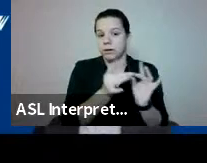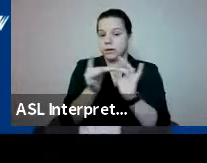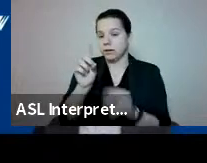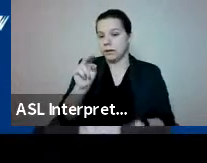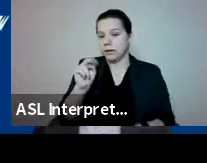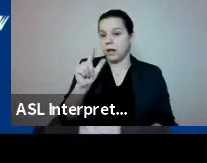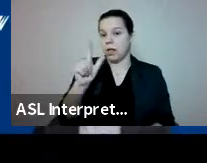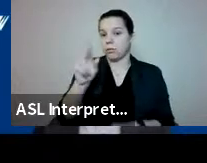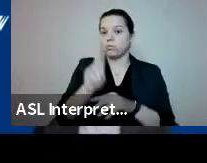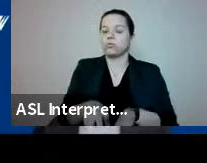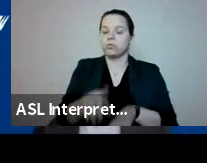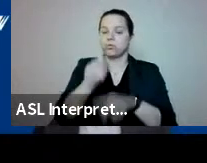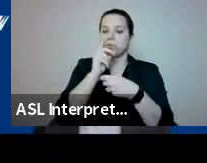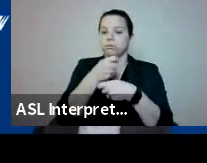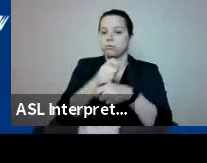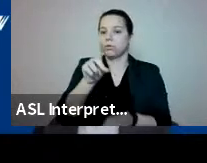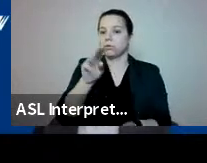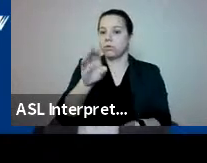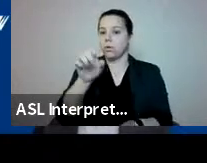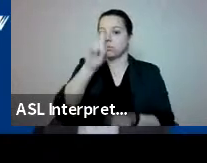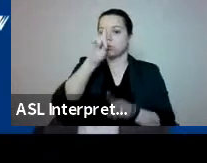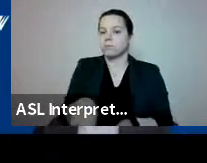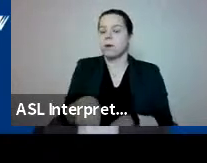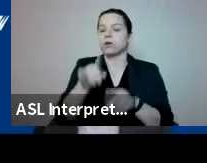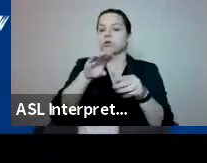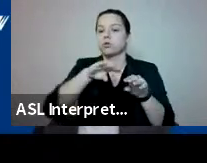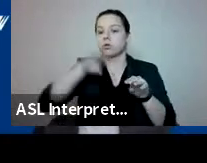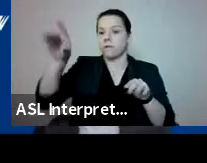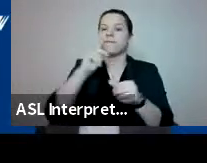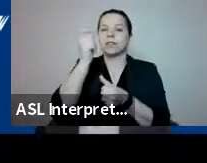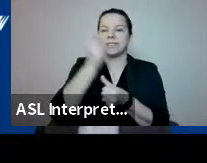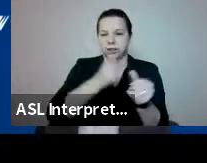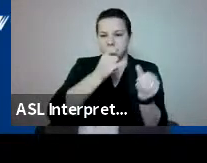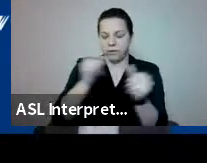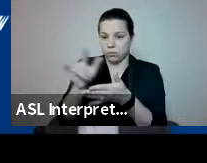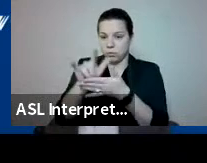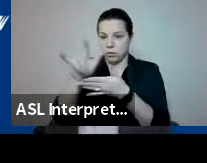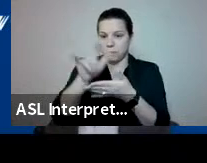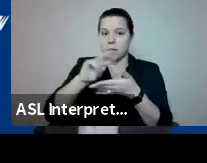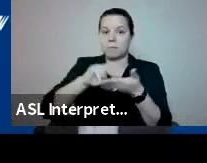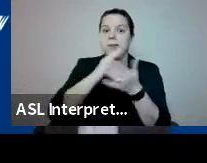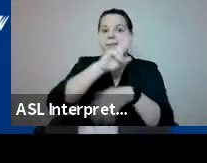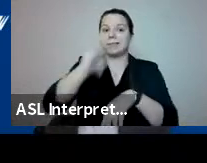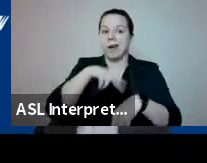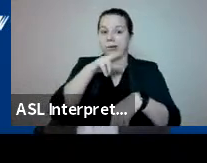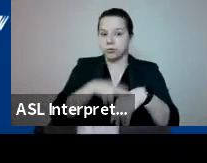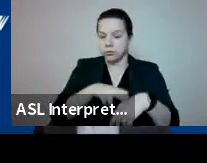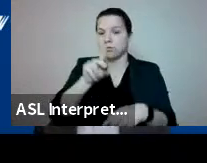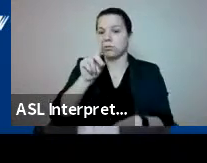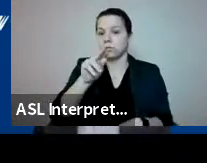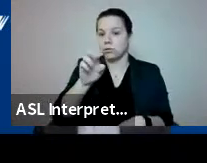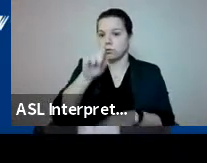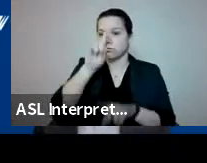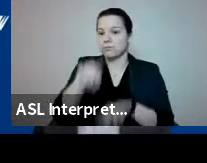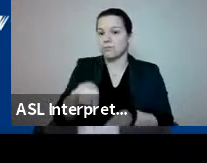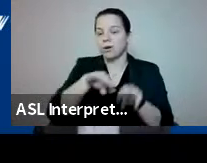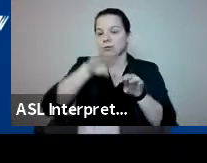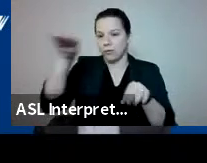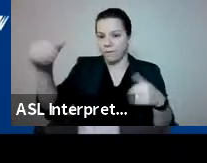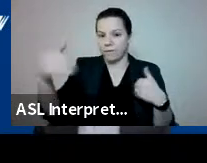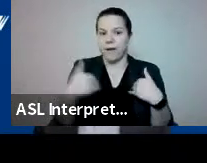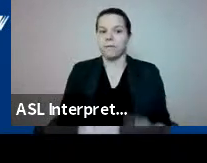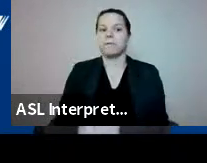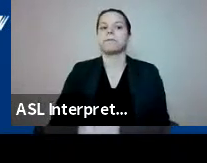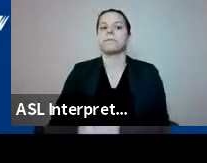used to generate dose response curves for each individual airport, and subsequently, a national dose response curve. The resulting NES